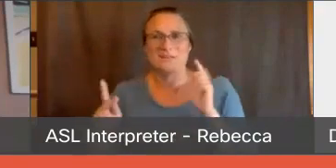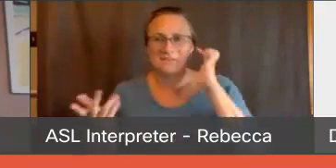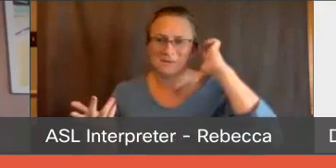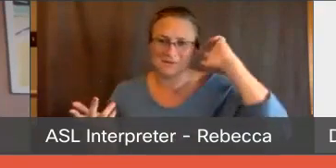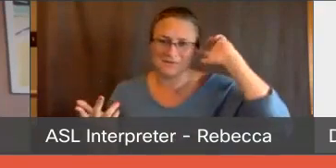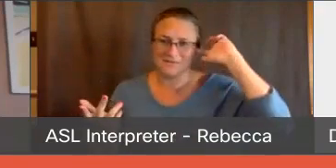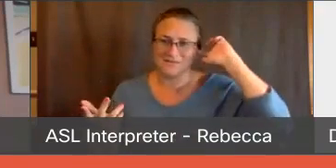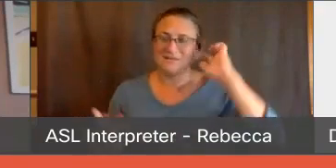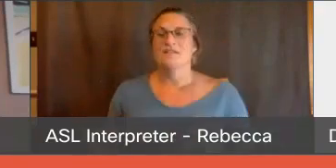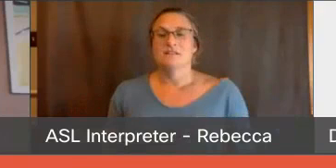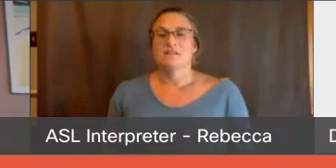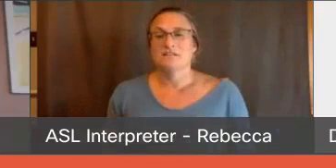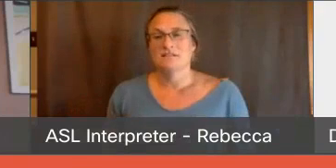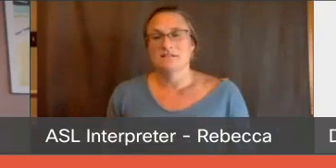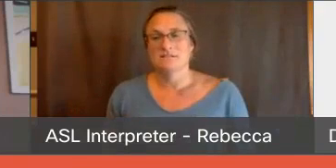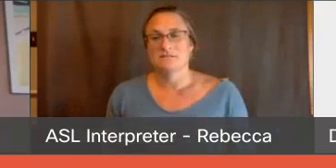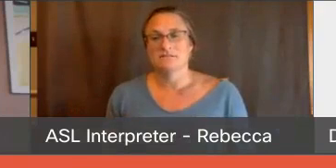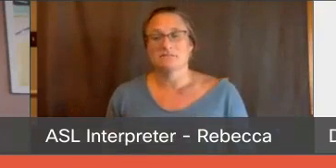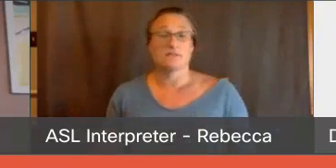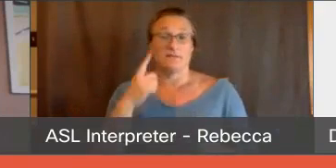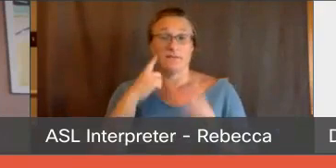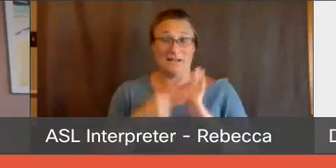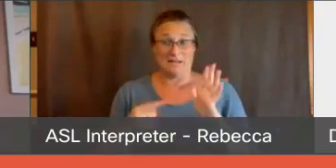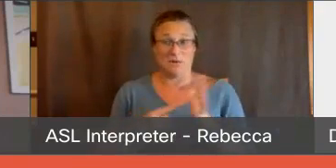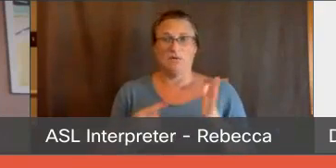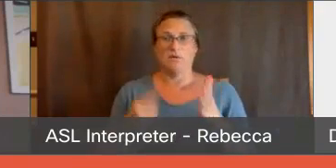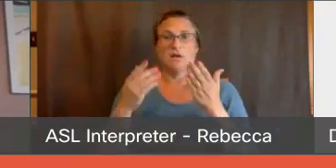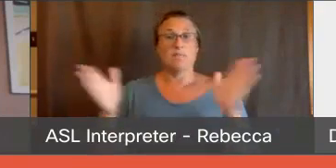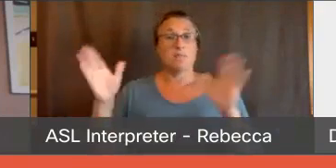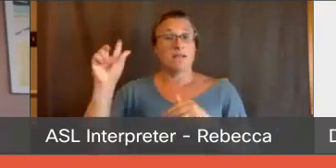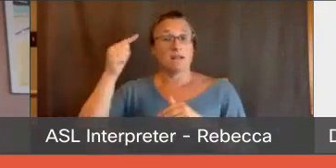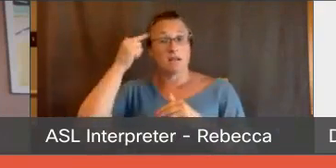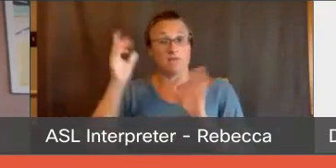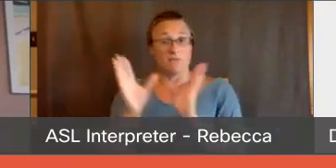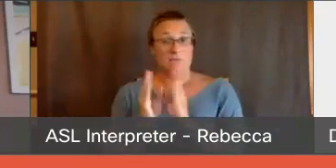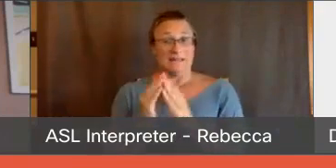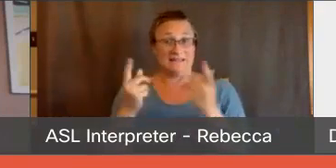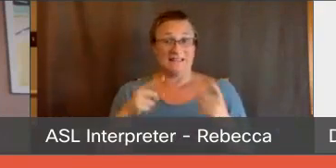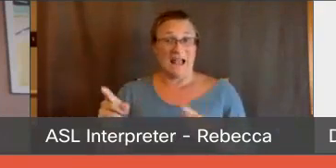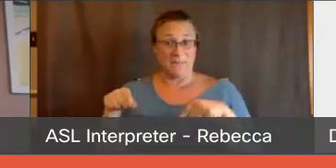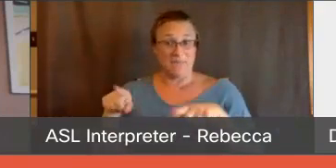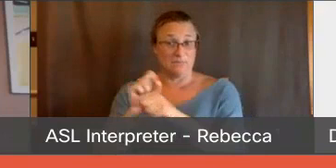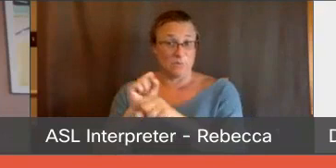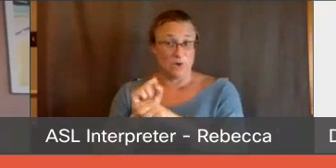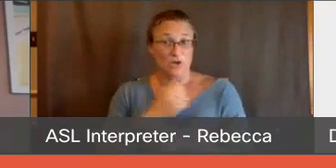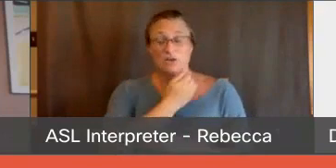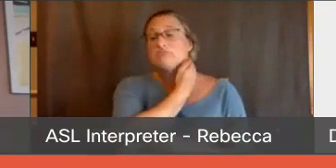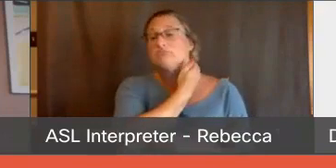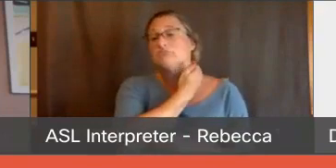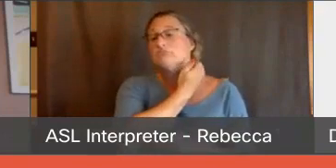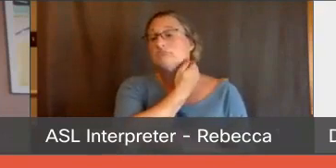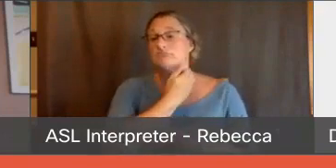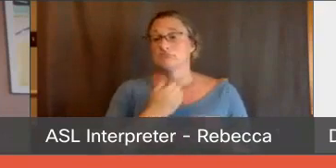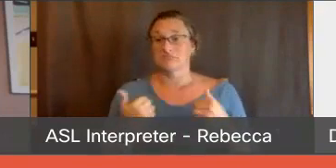with different public governmental meetings that happen during the workday. The moment that you don't make your own